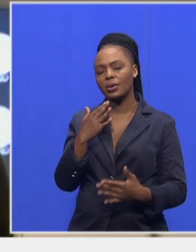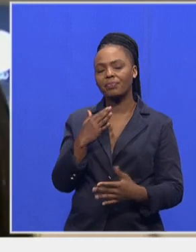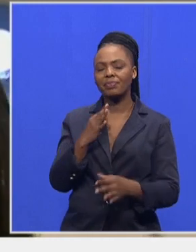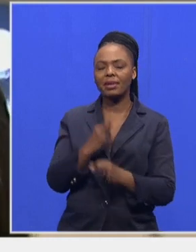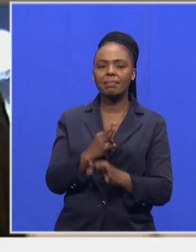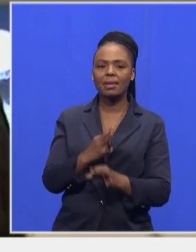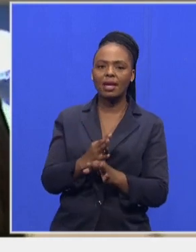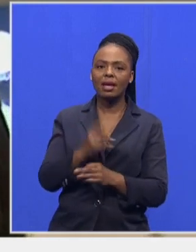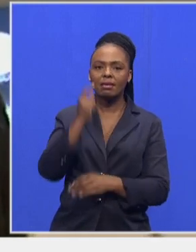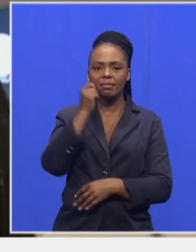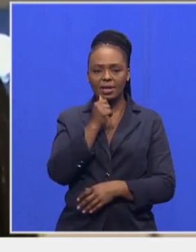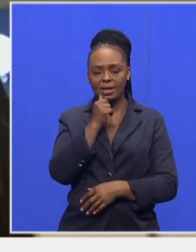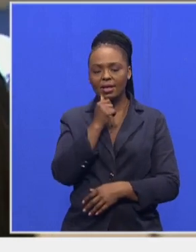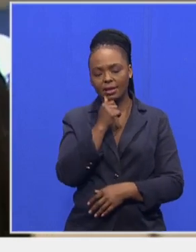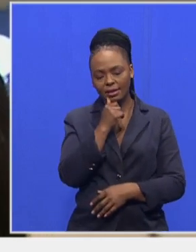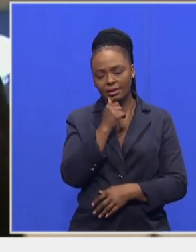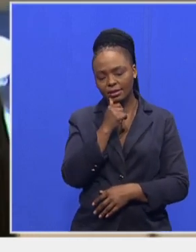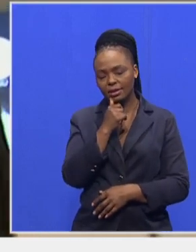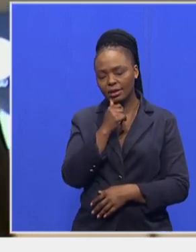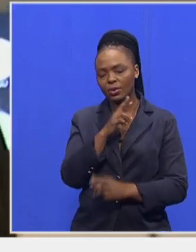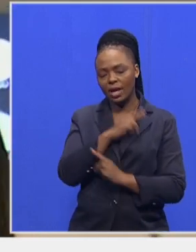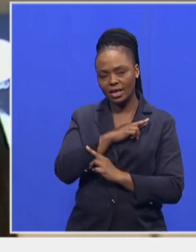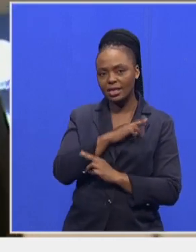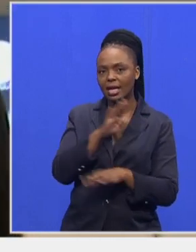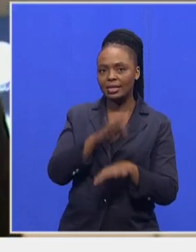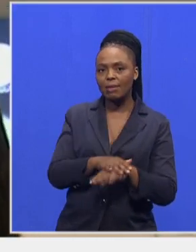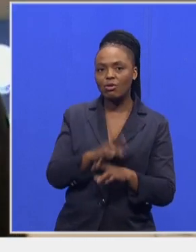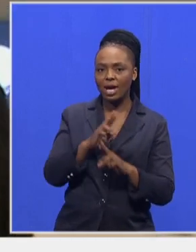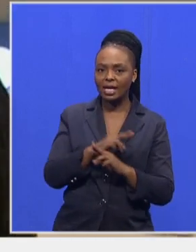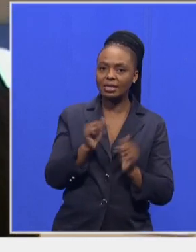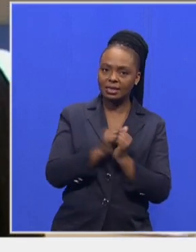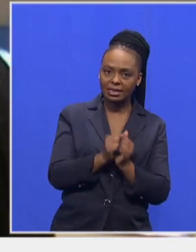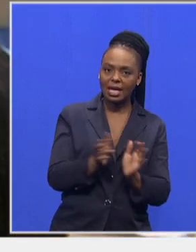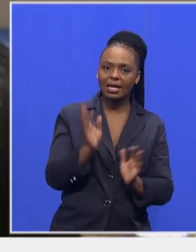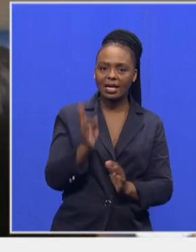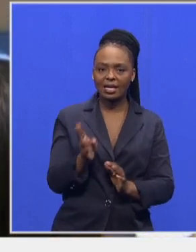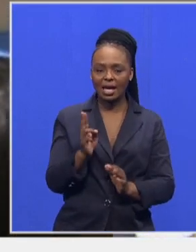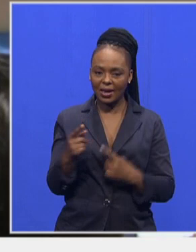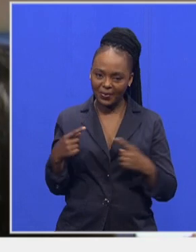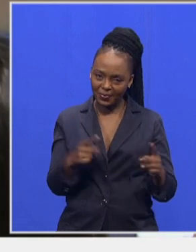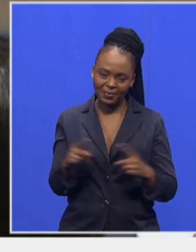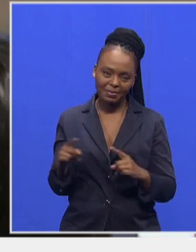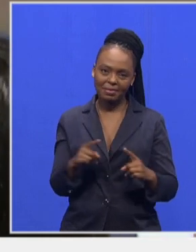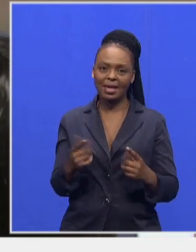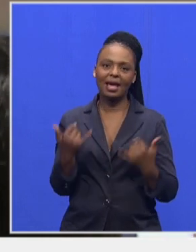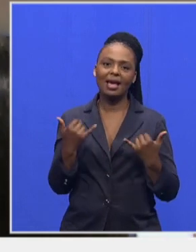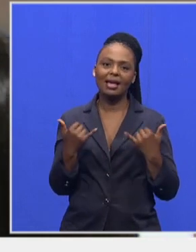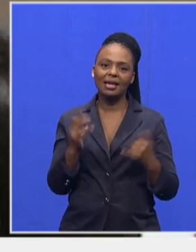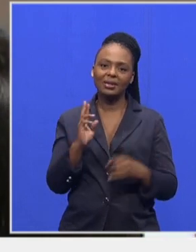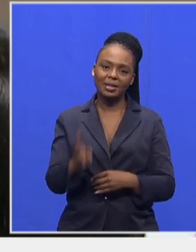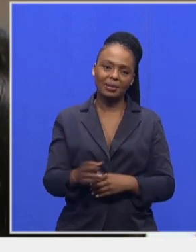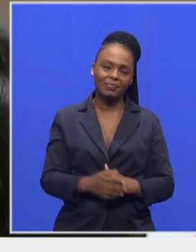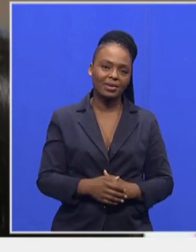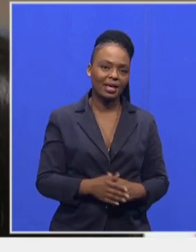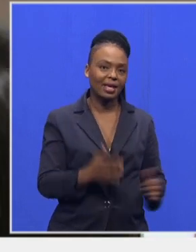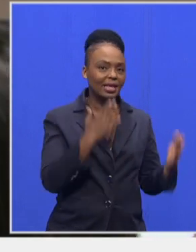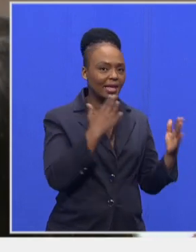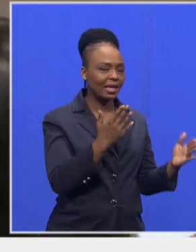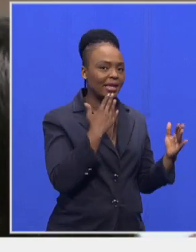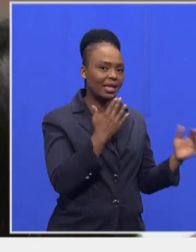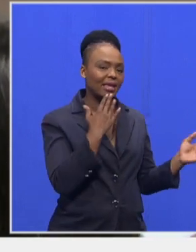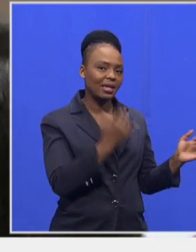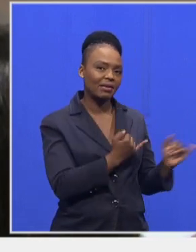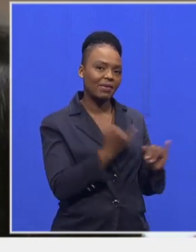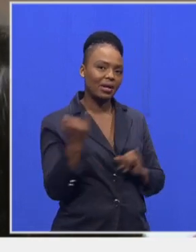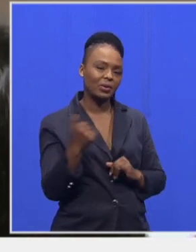had at least time to rest. We start again, we fight again today. Thank you very much. Thanks for having me. Good morning to you and